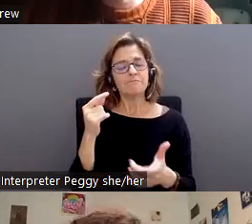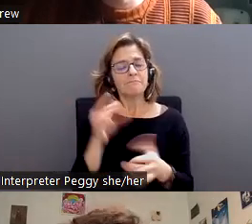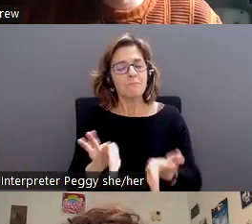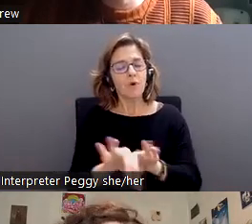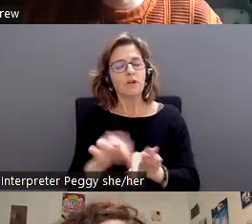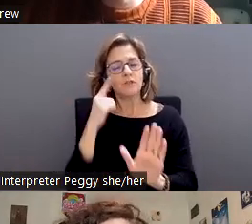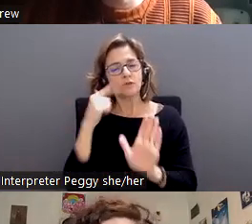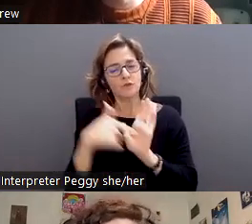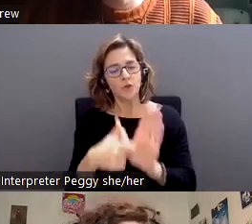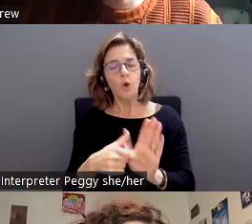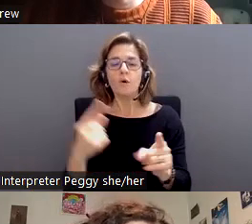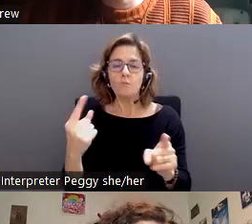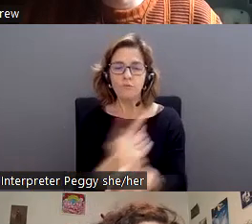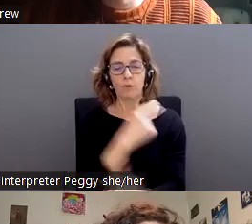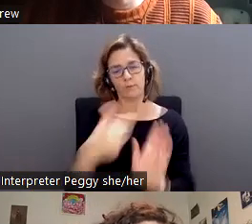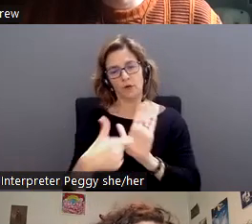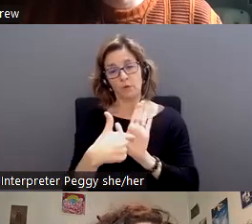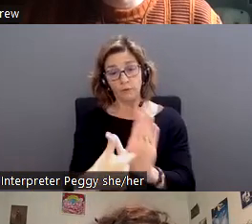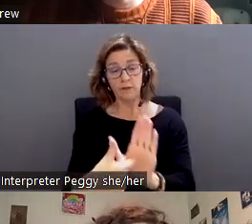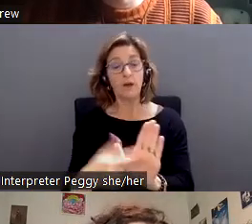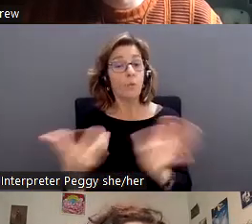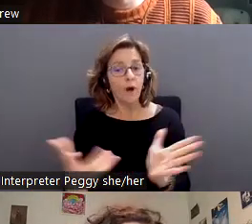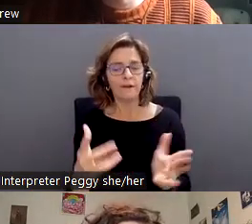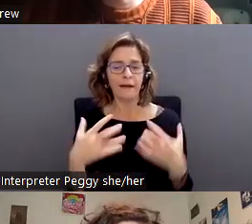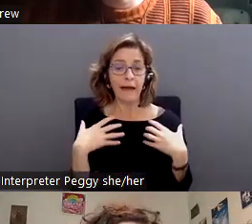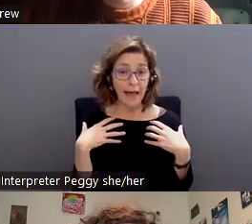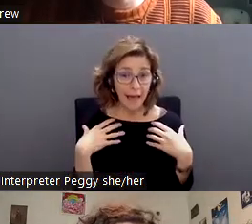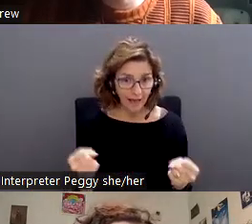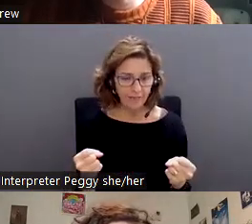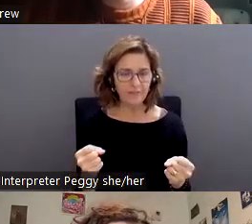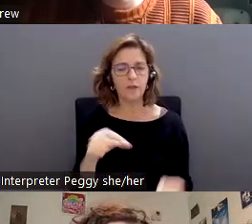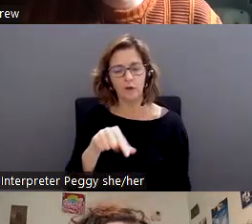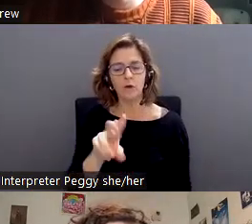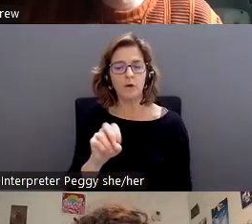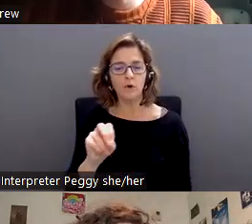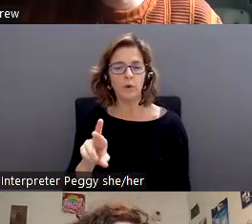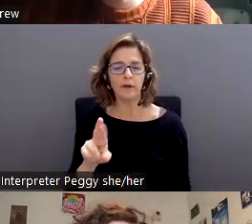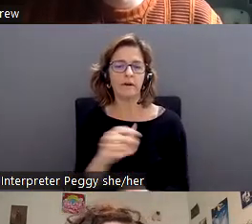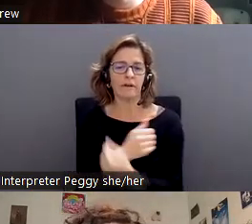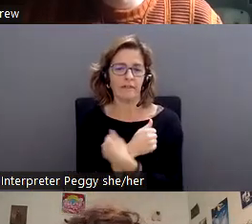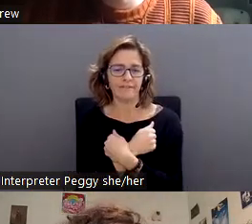That, as you may have seen yourselves in the media, so often queer love stories, trans love